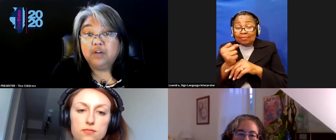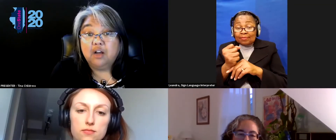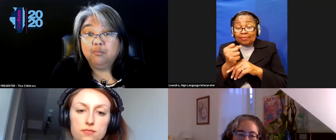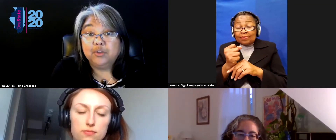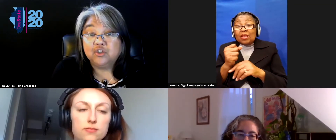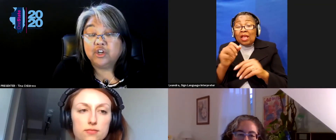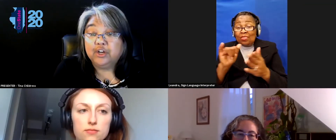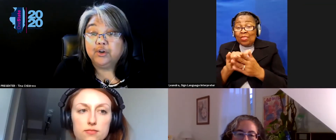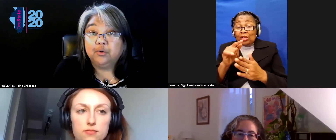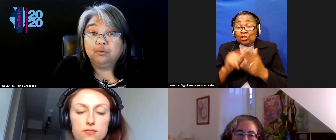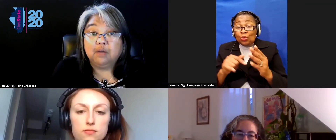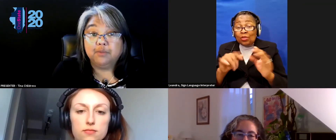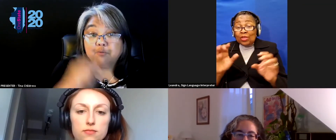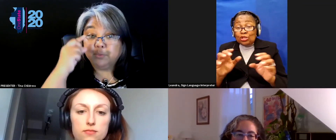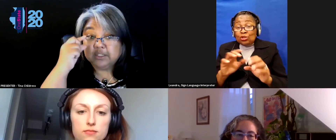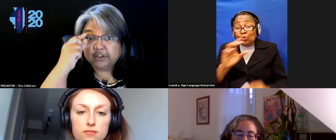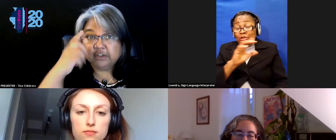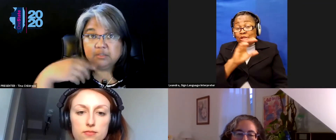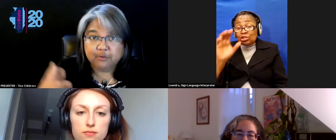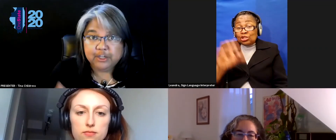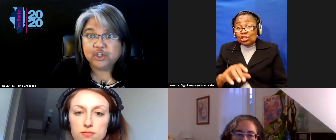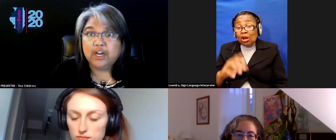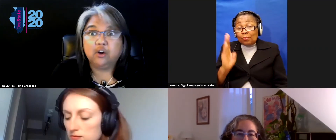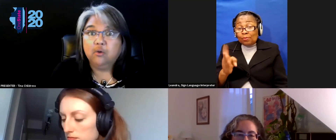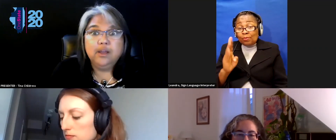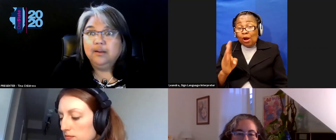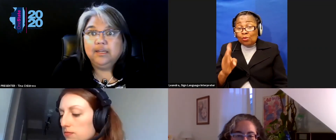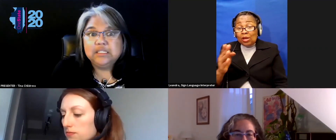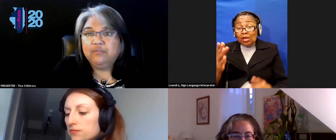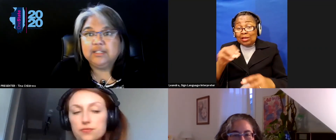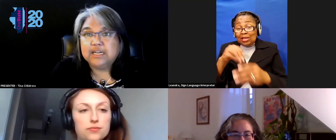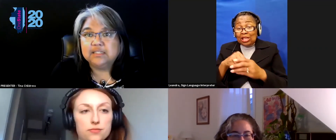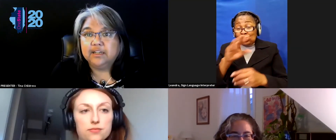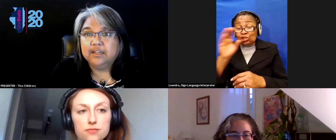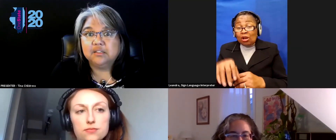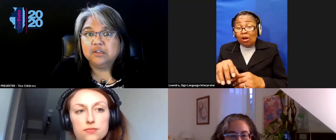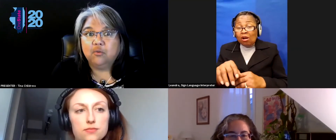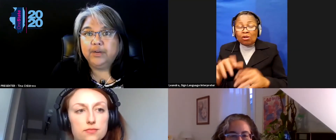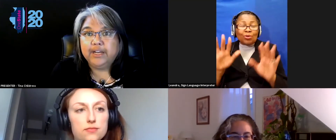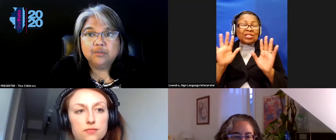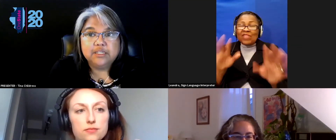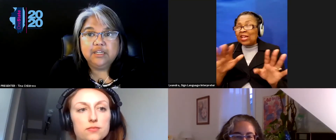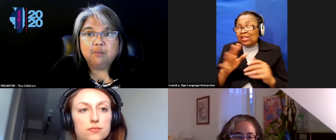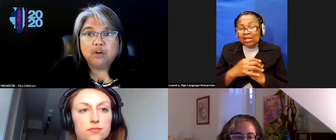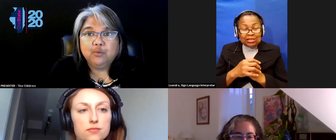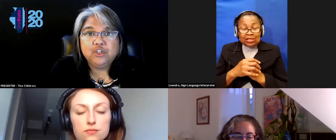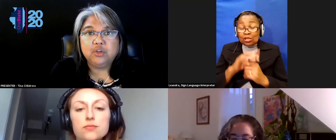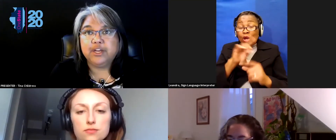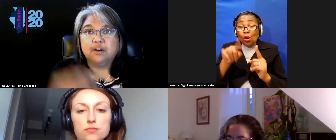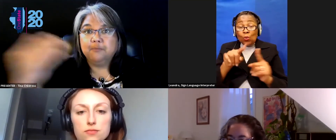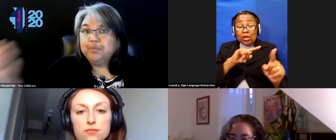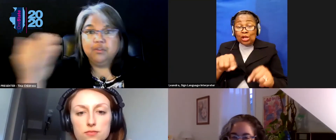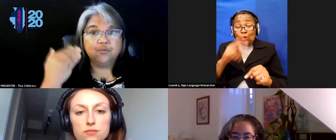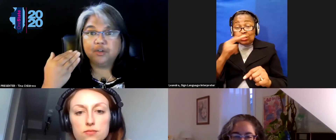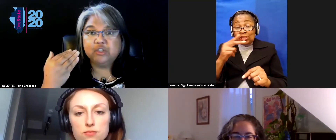do with the Chicago, the Broadway series, Broadway in Chicago. It's fantastic. And so when I go see a Broadway show